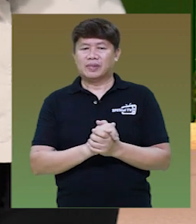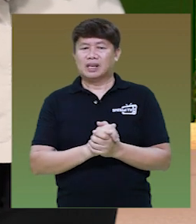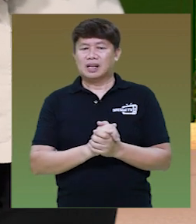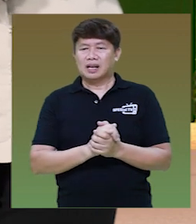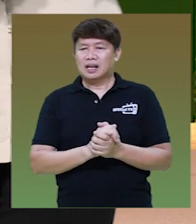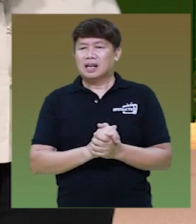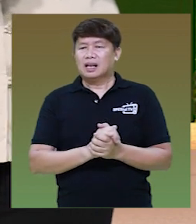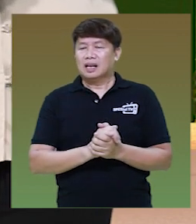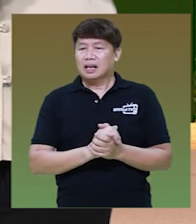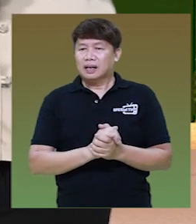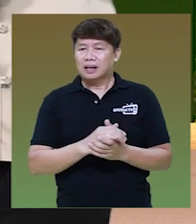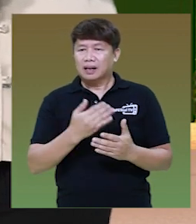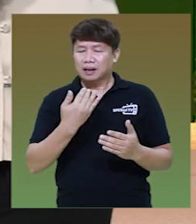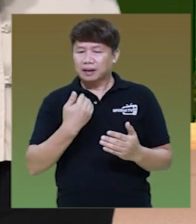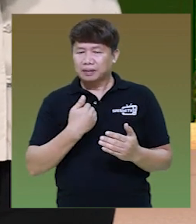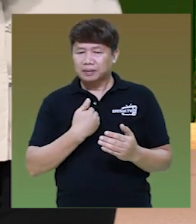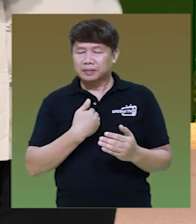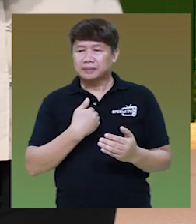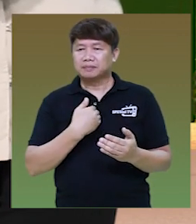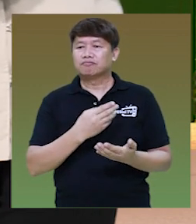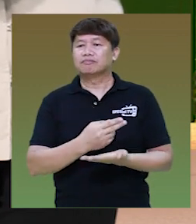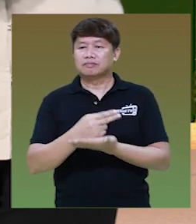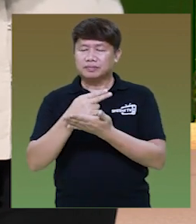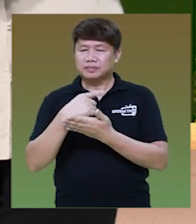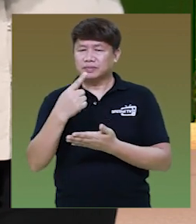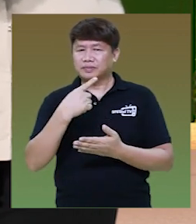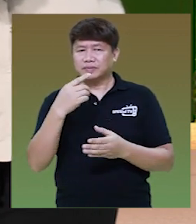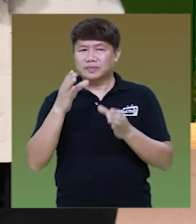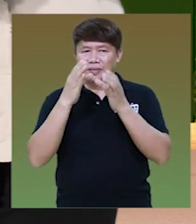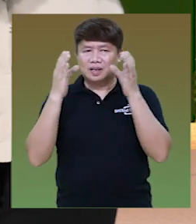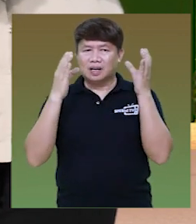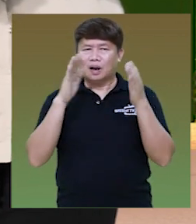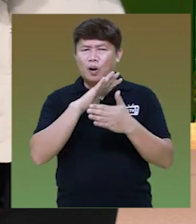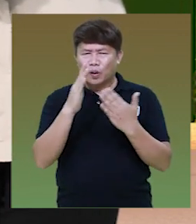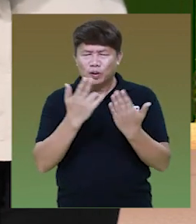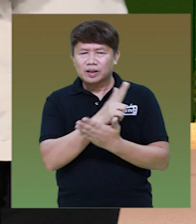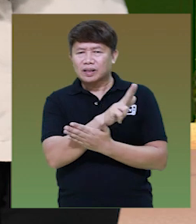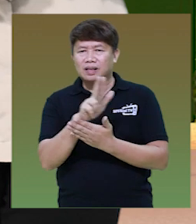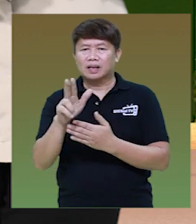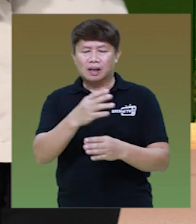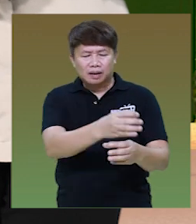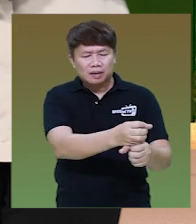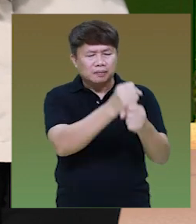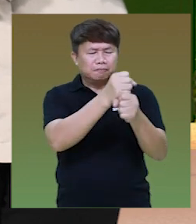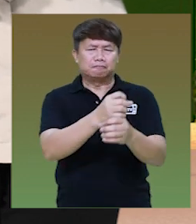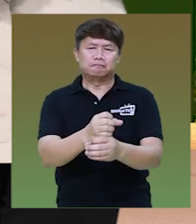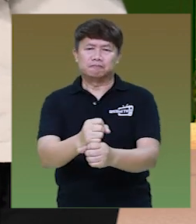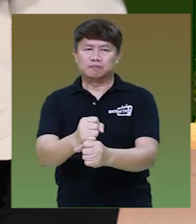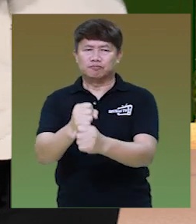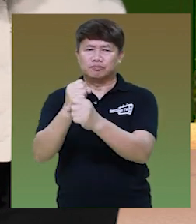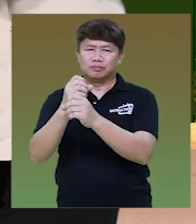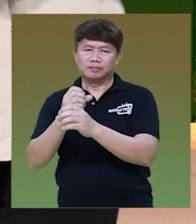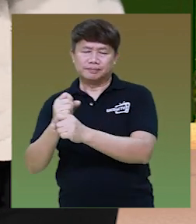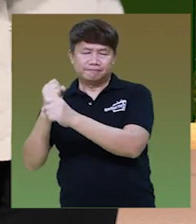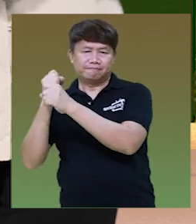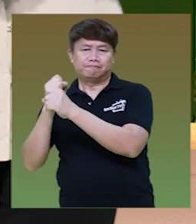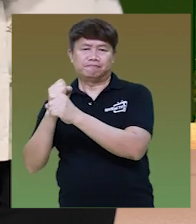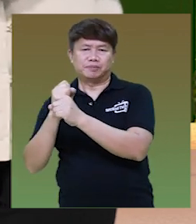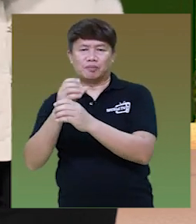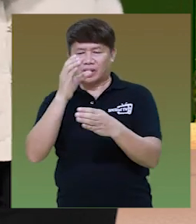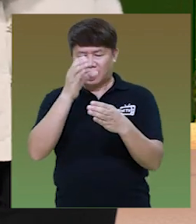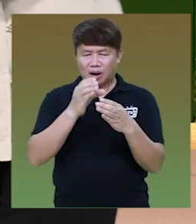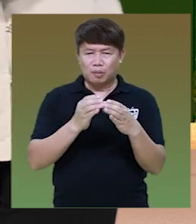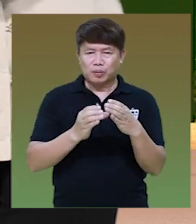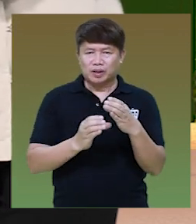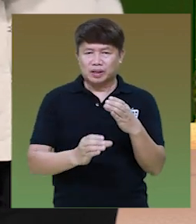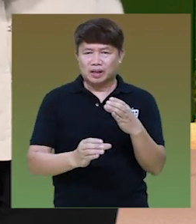"I will help you," said the cat. All three of them pulled and pulled it together, but